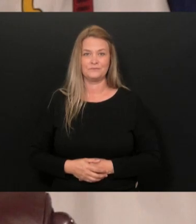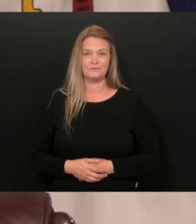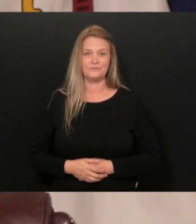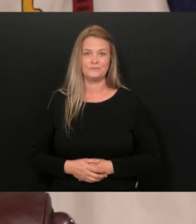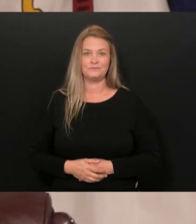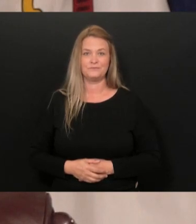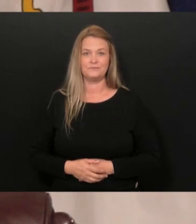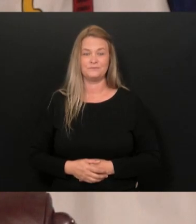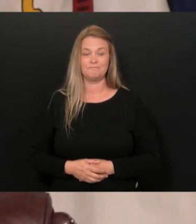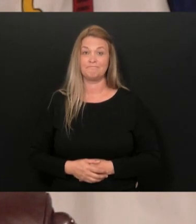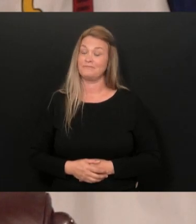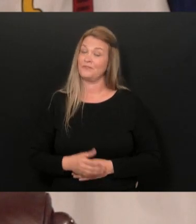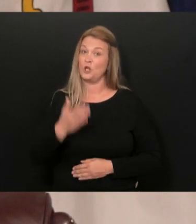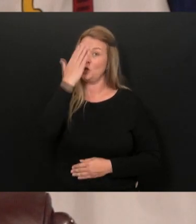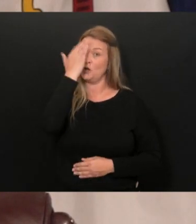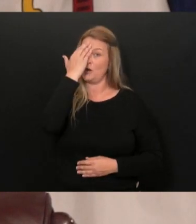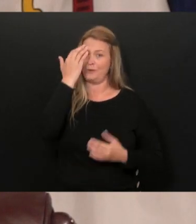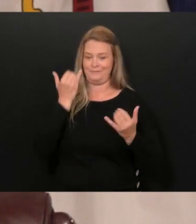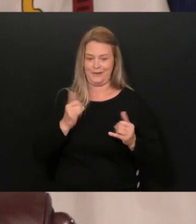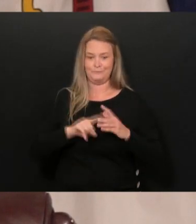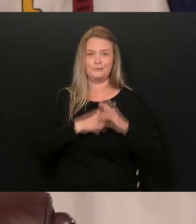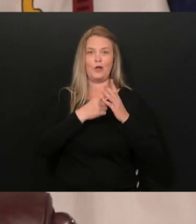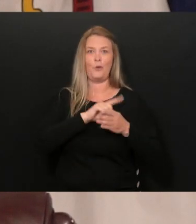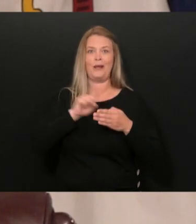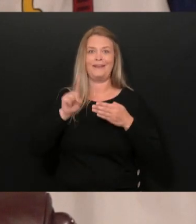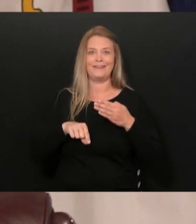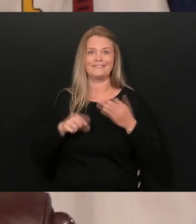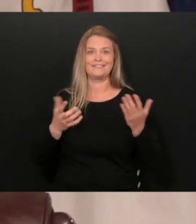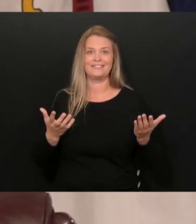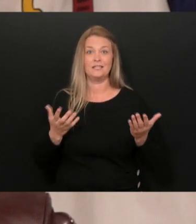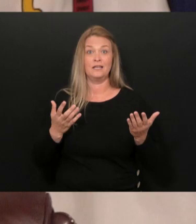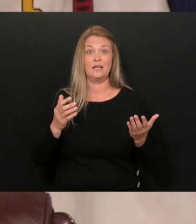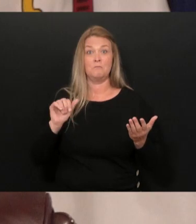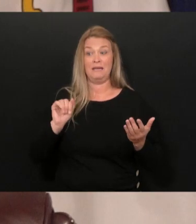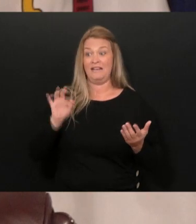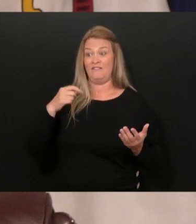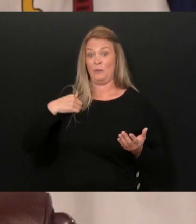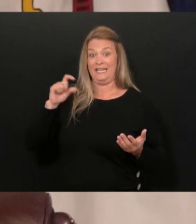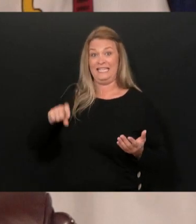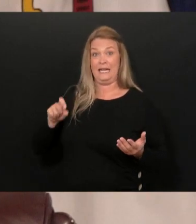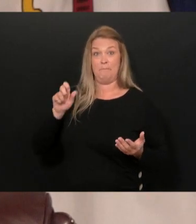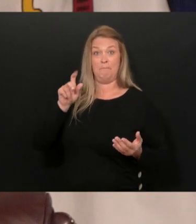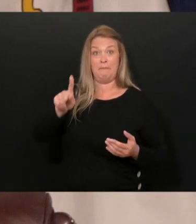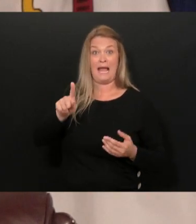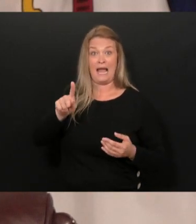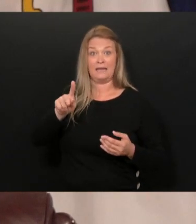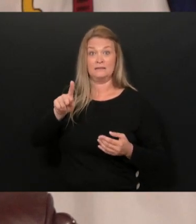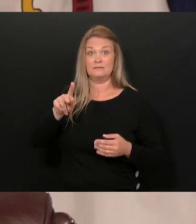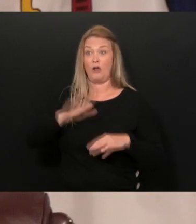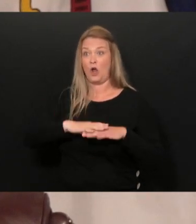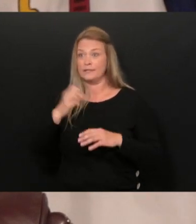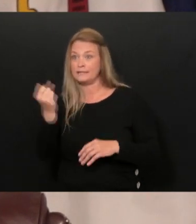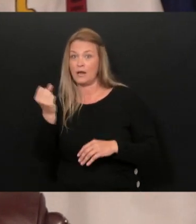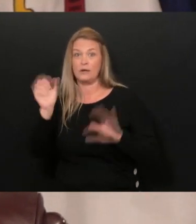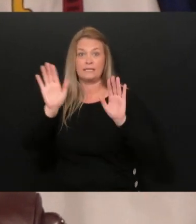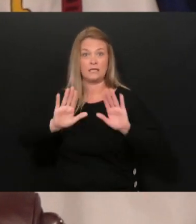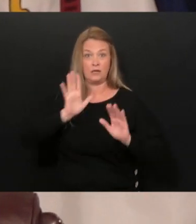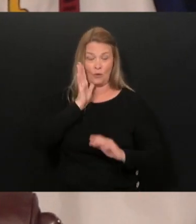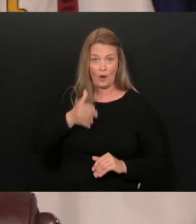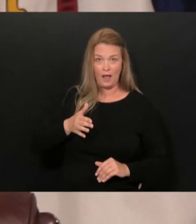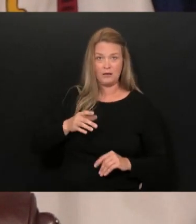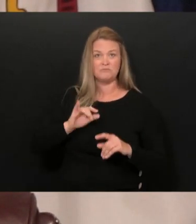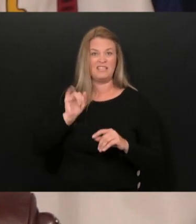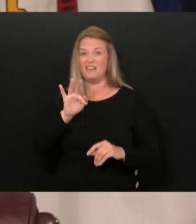like every weekend is, if we have a need to come back to you, we'll come back to you over the weekend. If